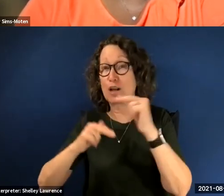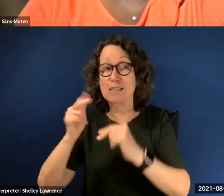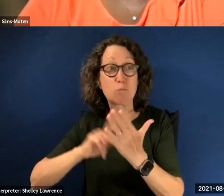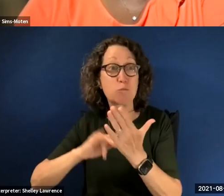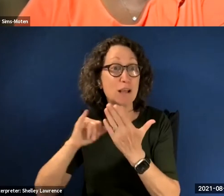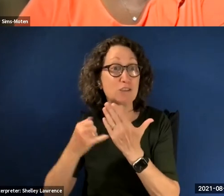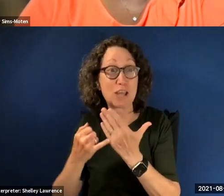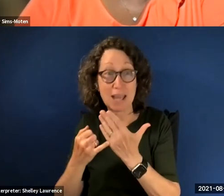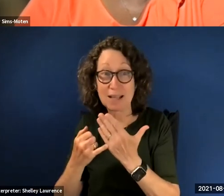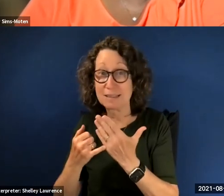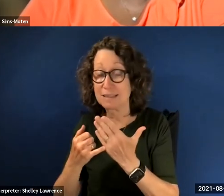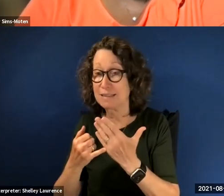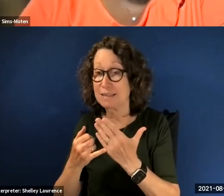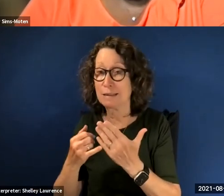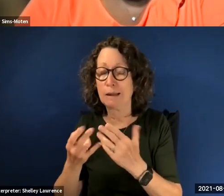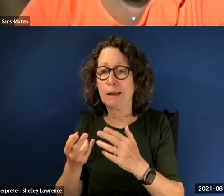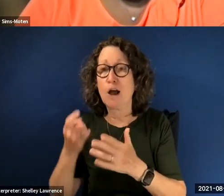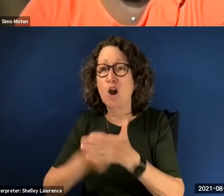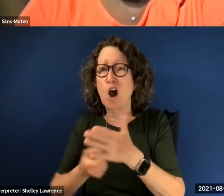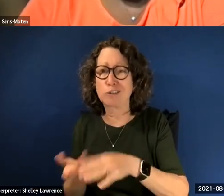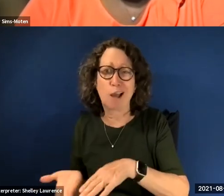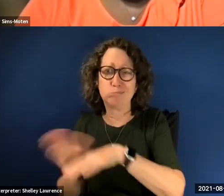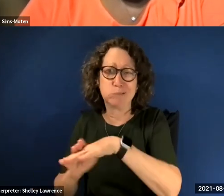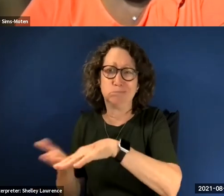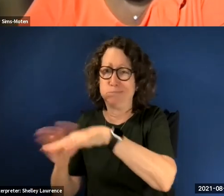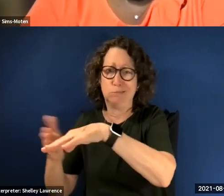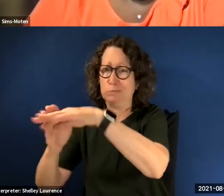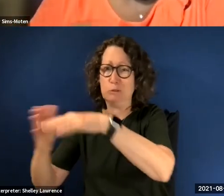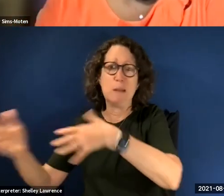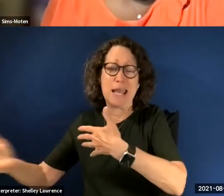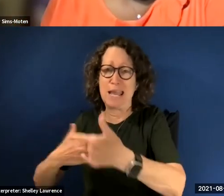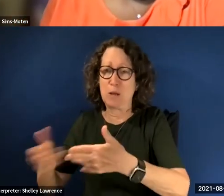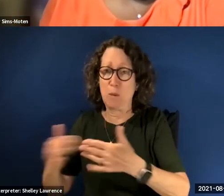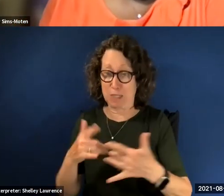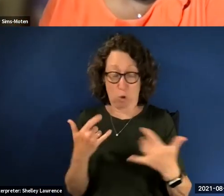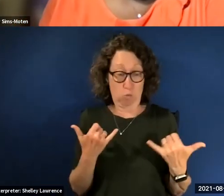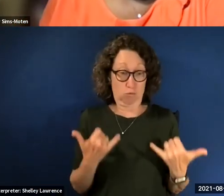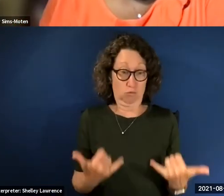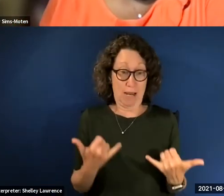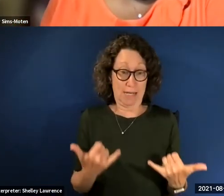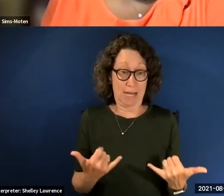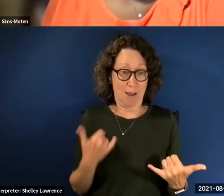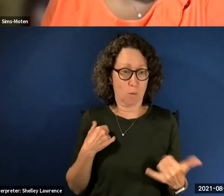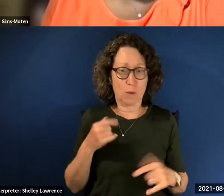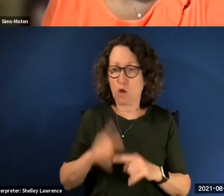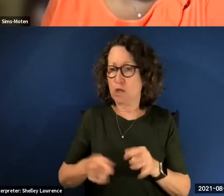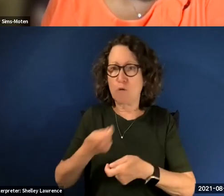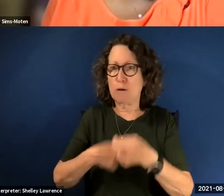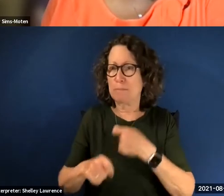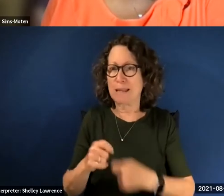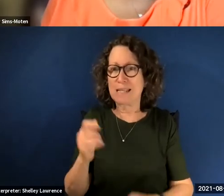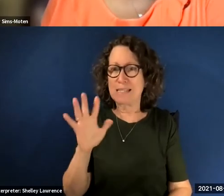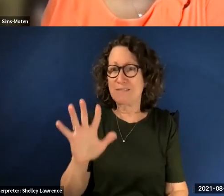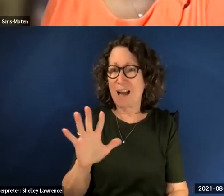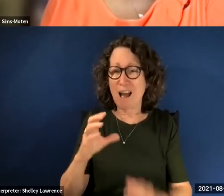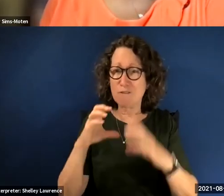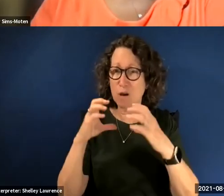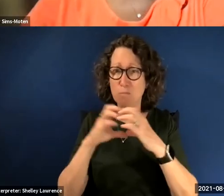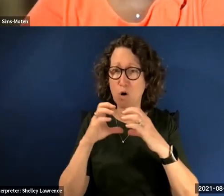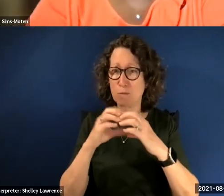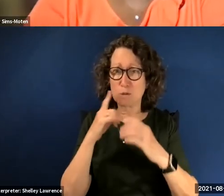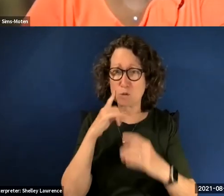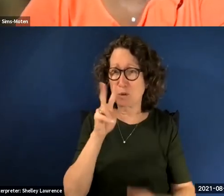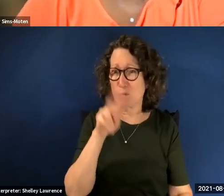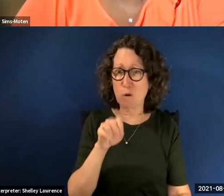projects, escalation is a huge factor. And, you know, right now, we couldn't replace the five portables at Adelante with